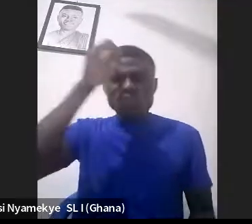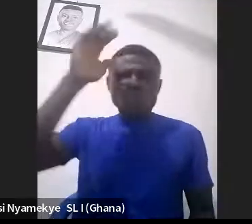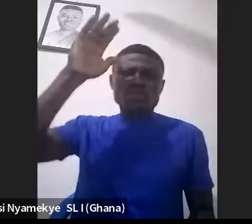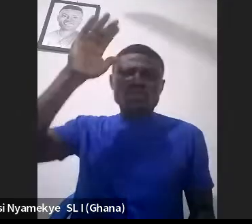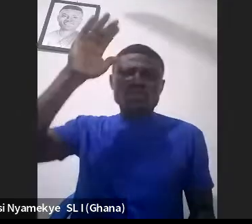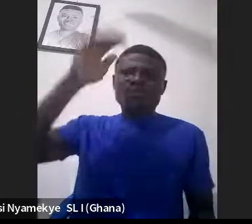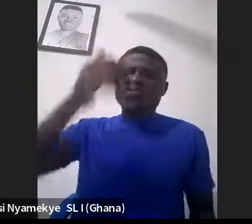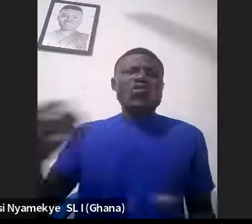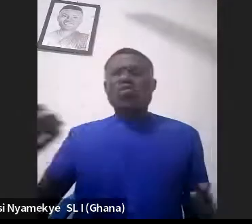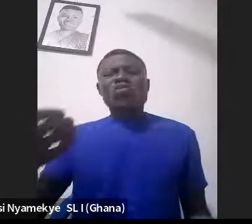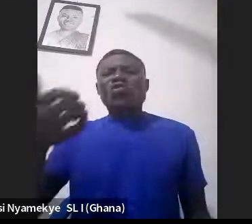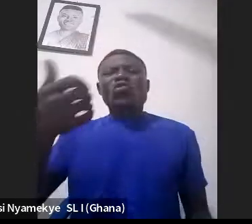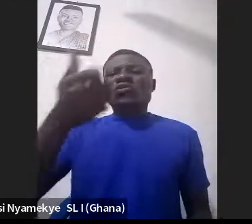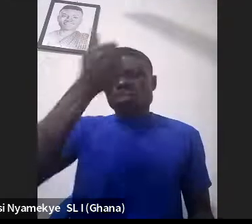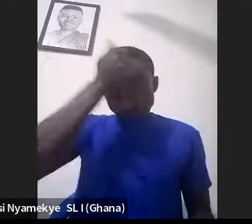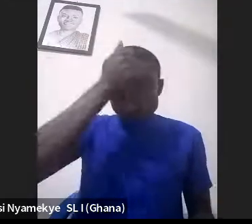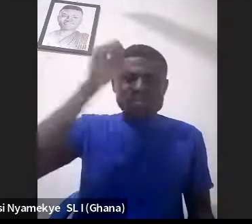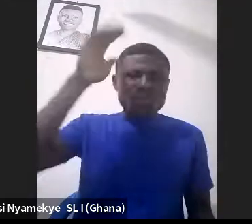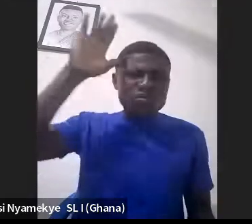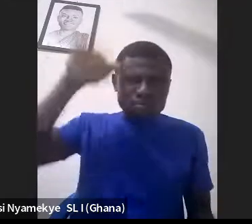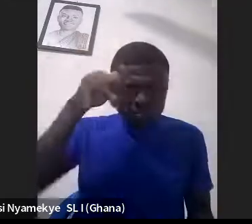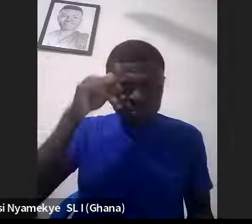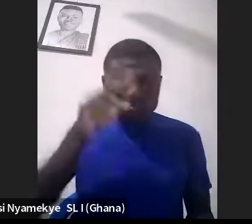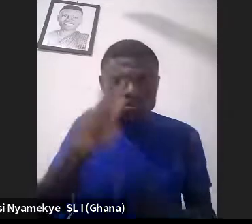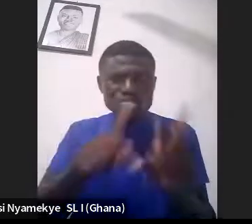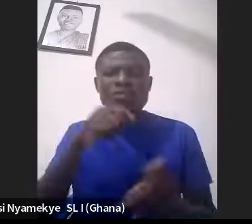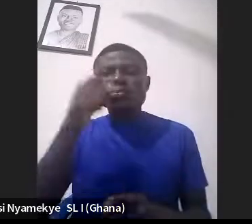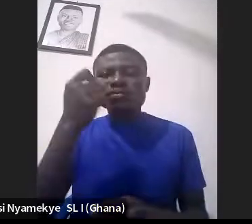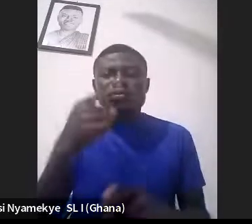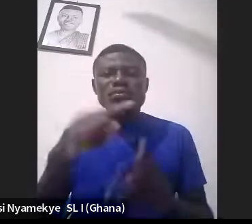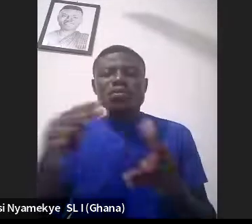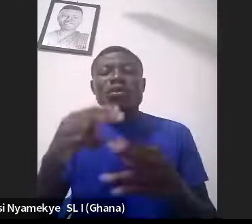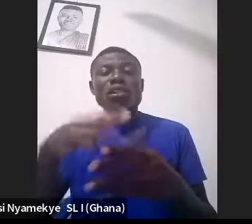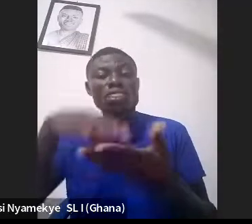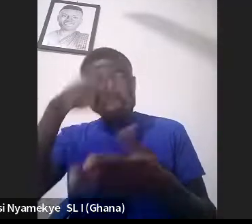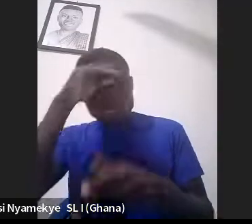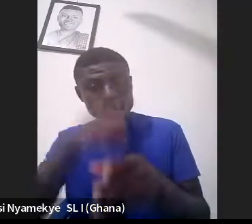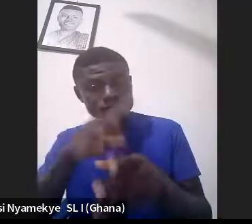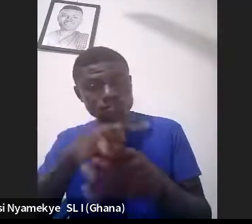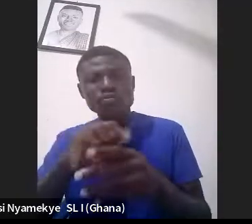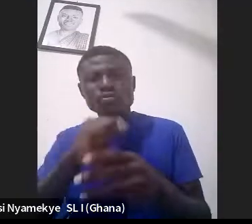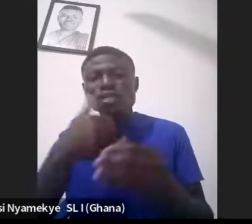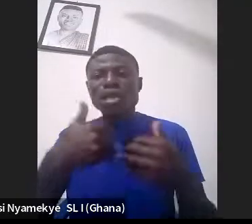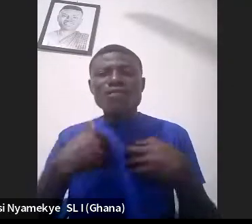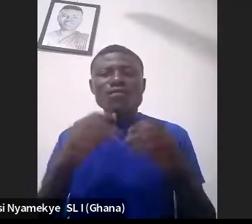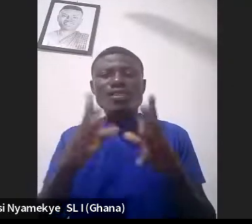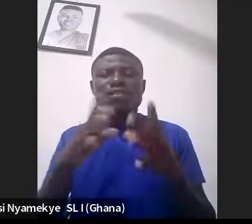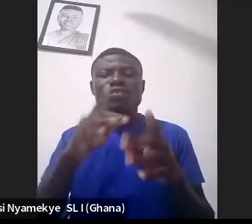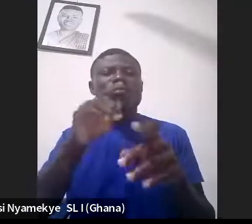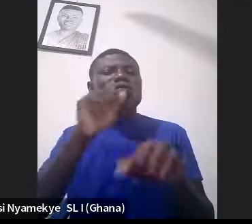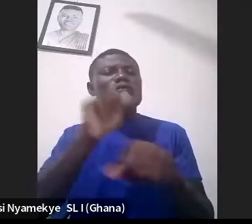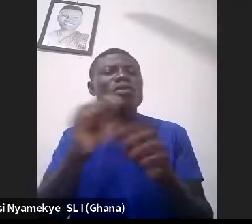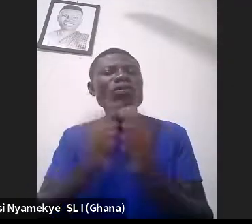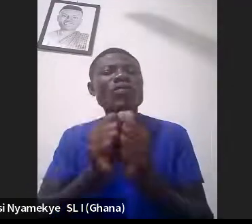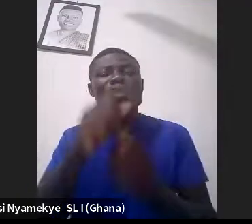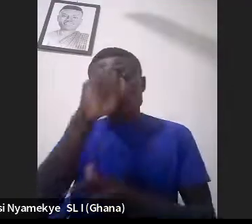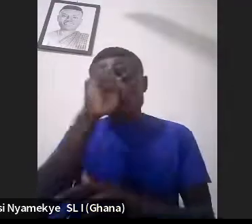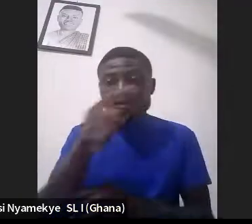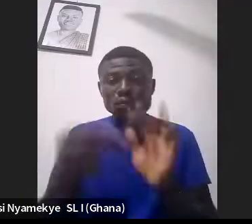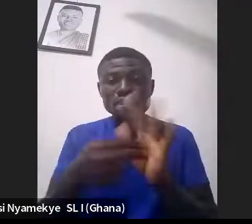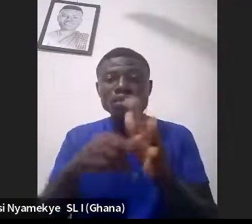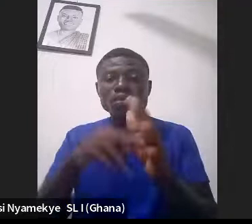lazy, but they're not. Dyslexia has nothing to do with intelligence. It has everything to do with their brains are